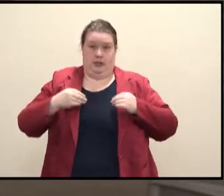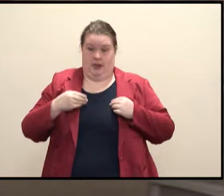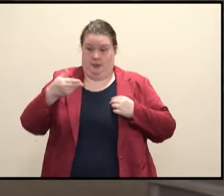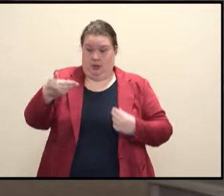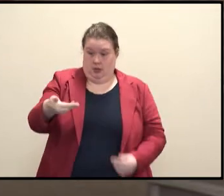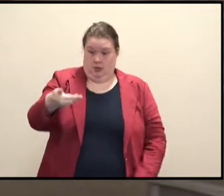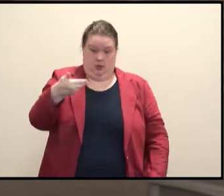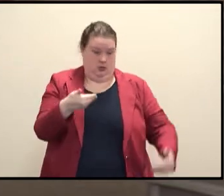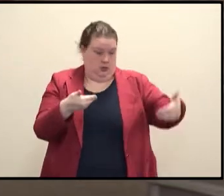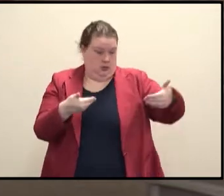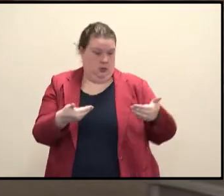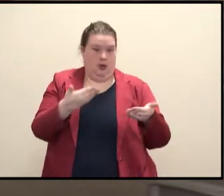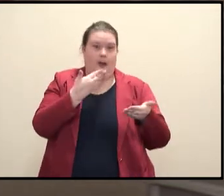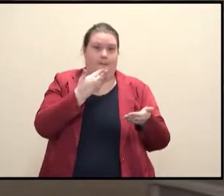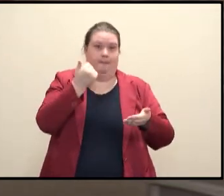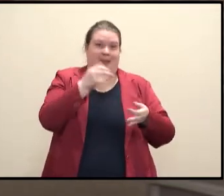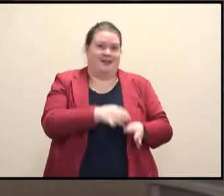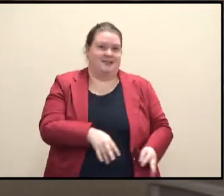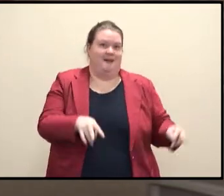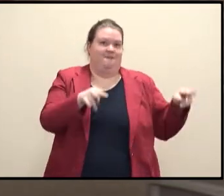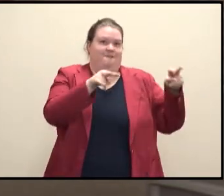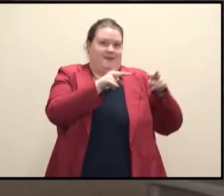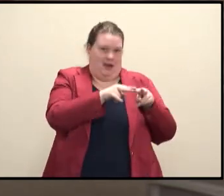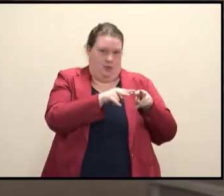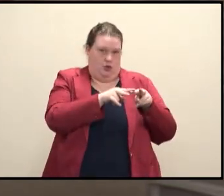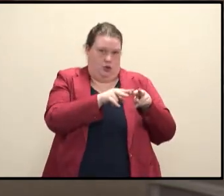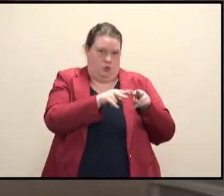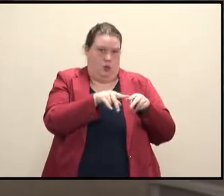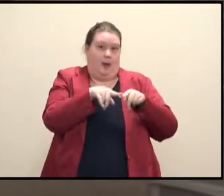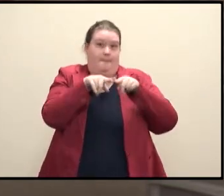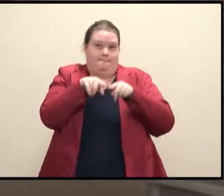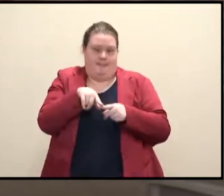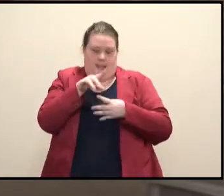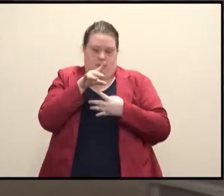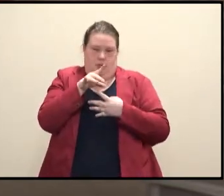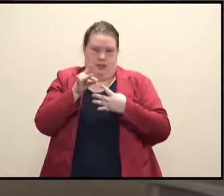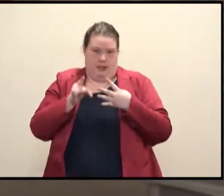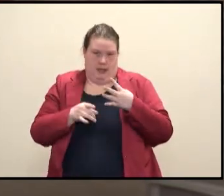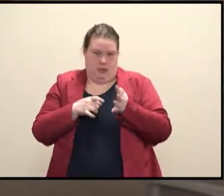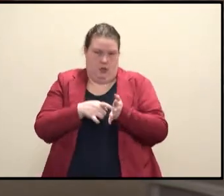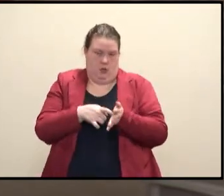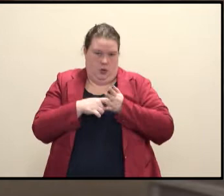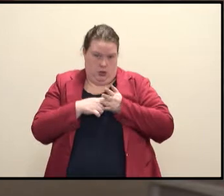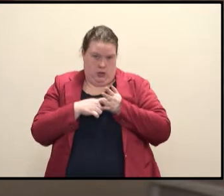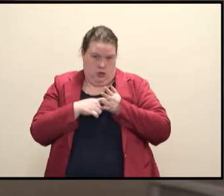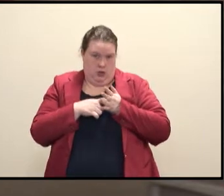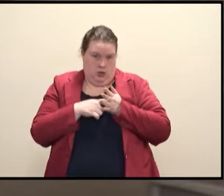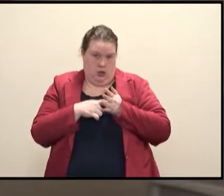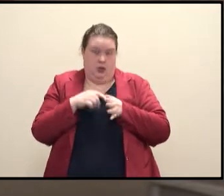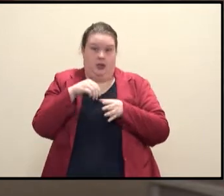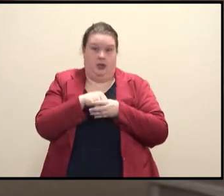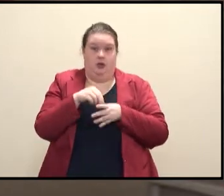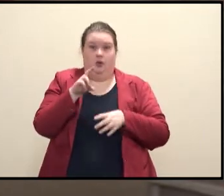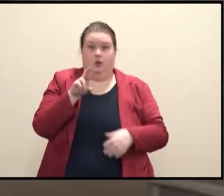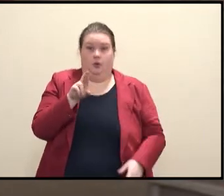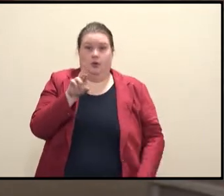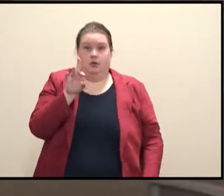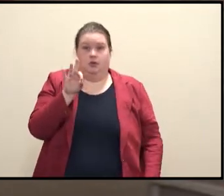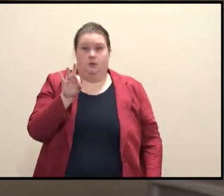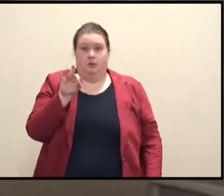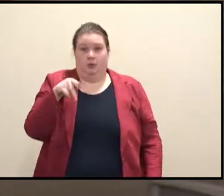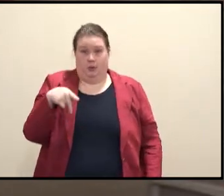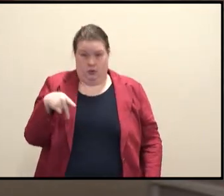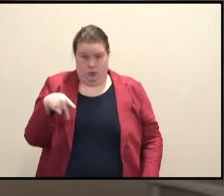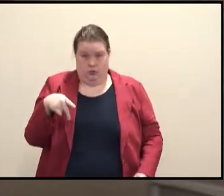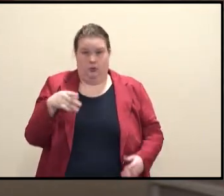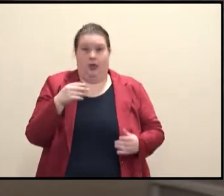offers the best value for the governmental entity based on the selection criteria in the request for proposal and the weighted value